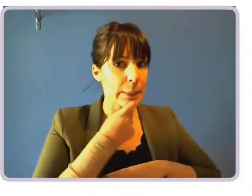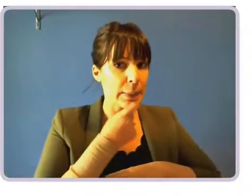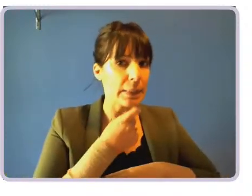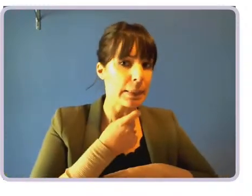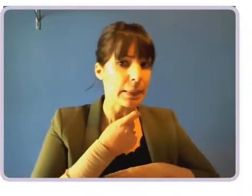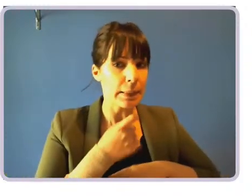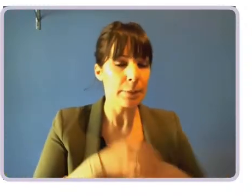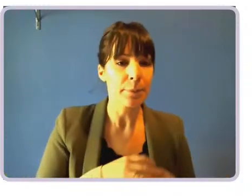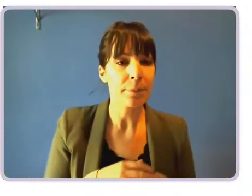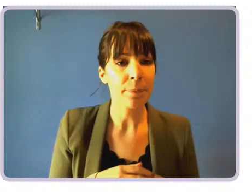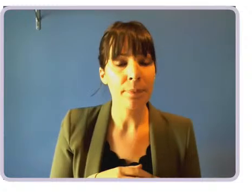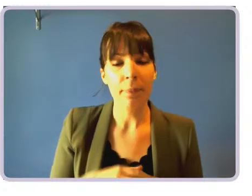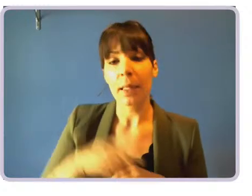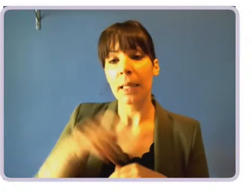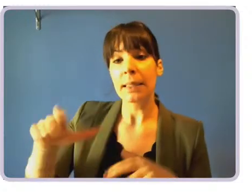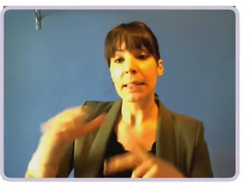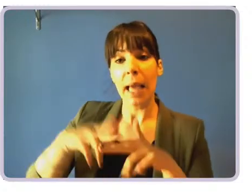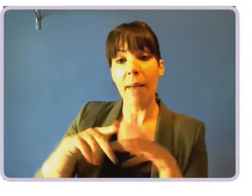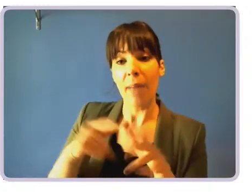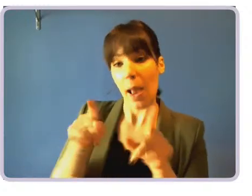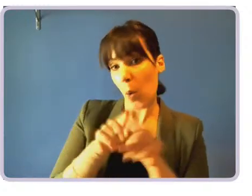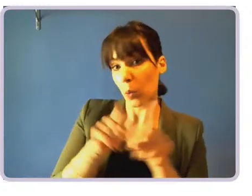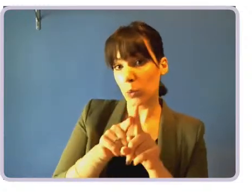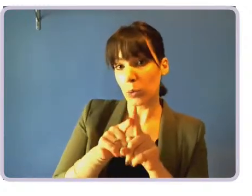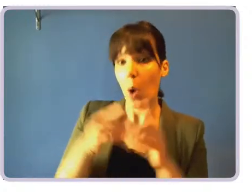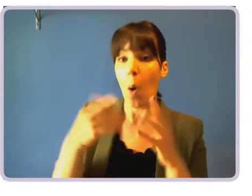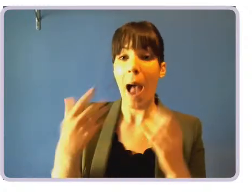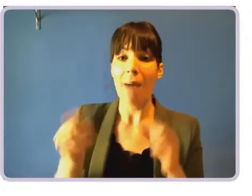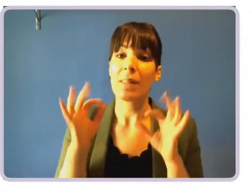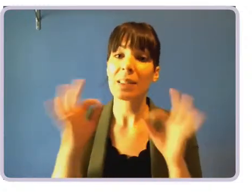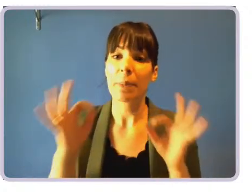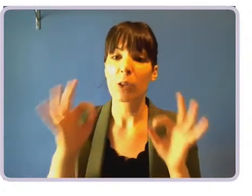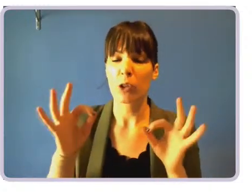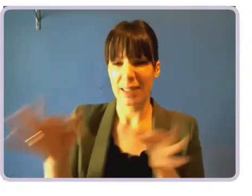CFA also has a specially designed program aimed at educating